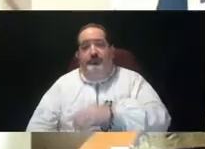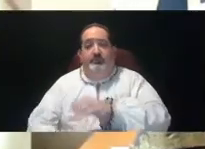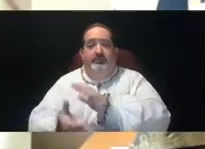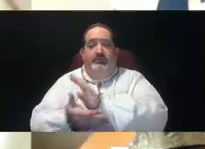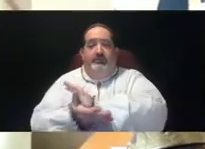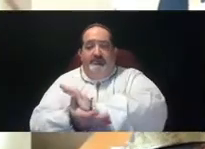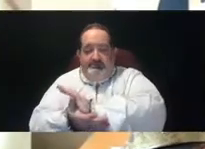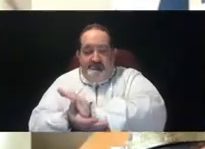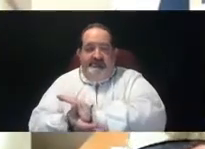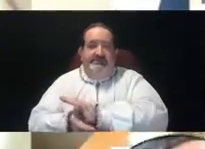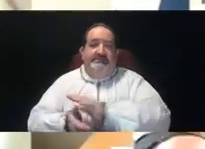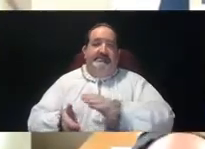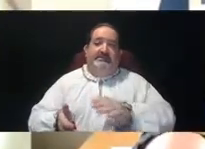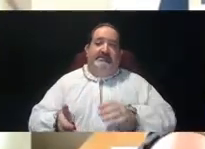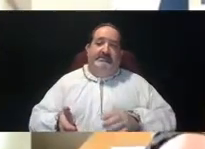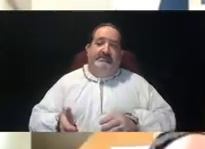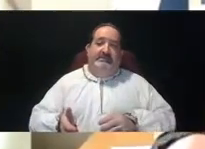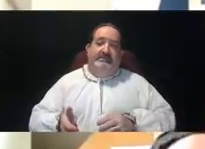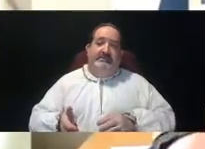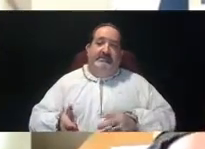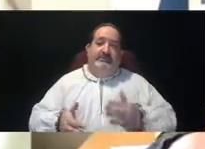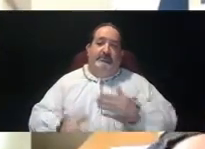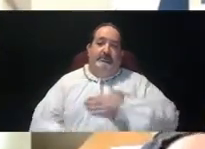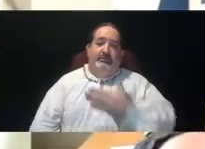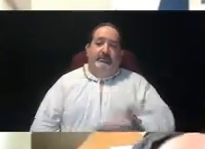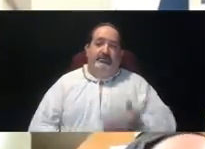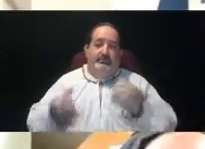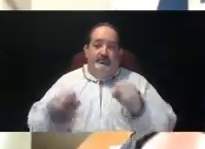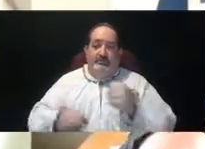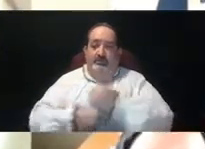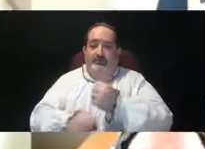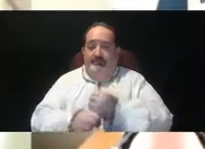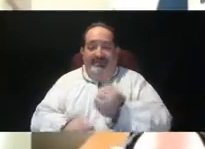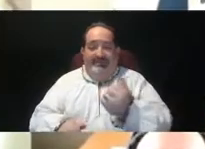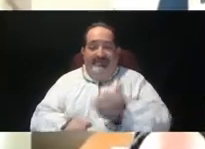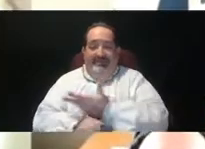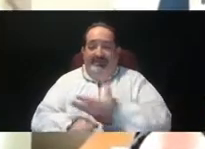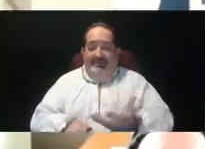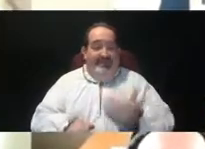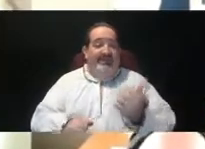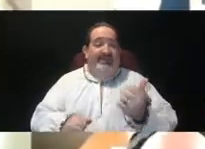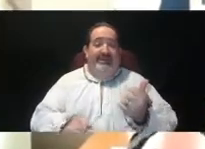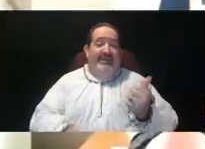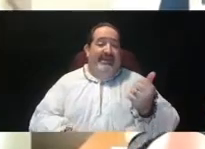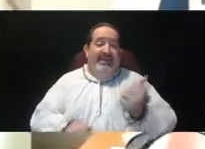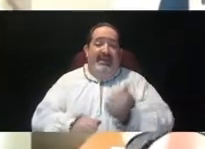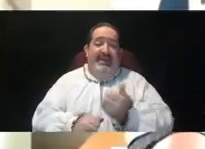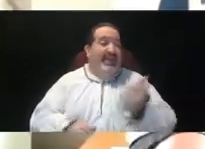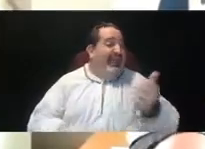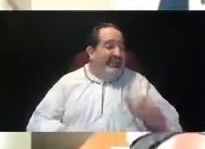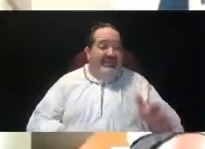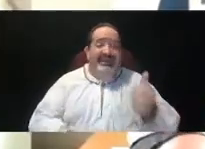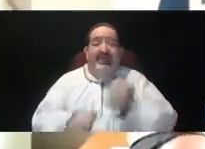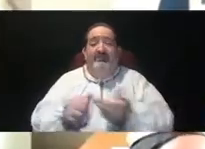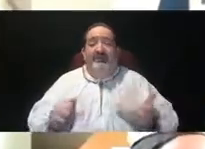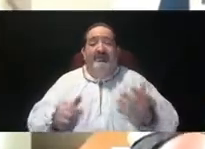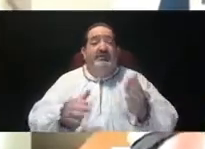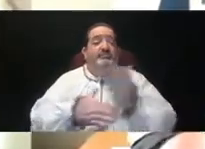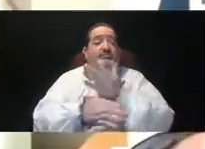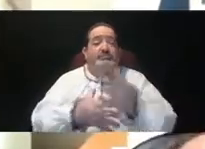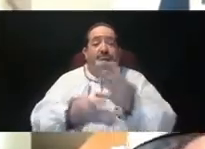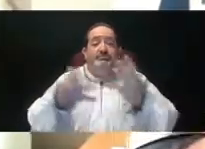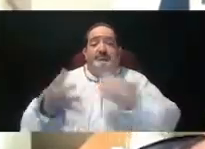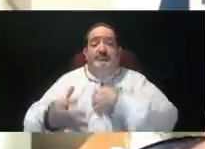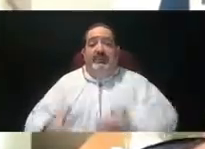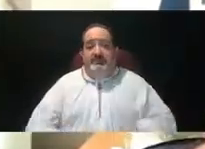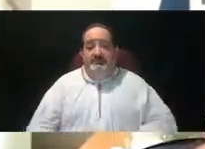you are willing to try and make anything and everything, and you share it with such passion. We